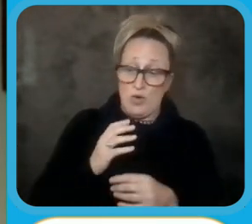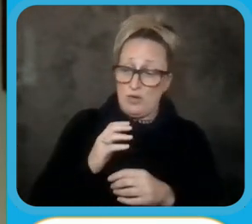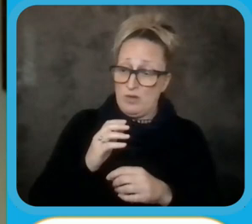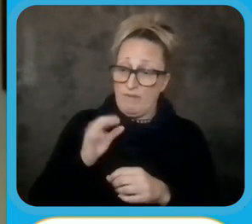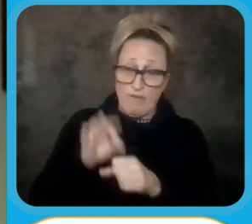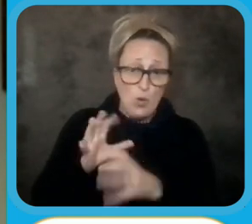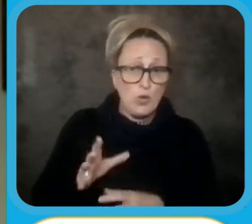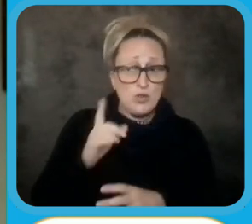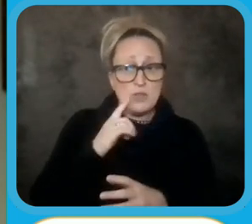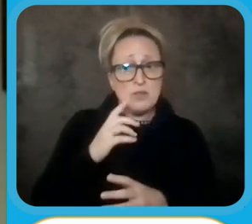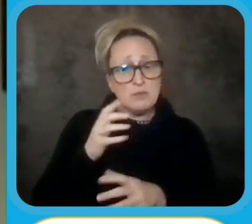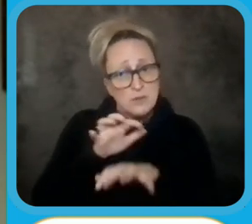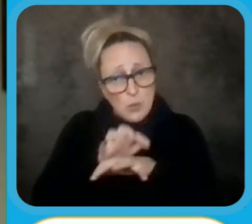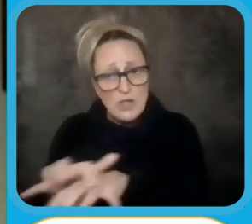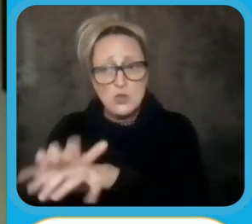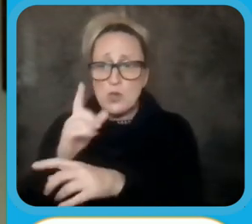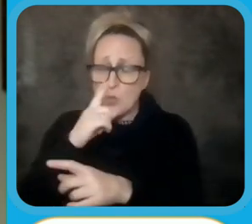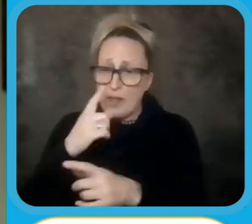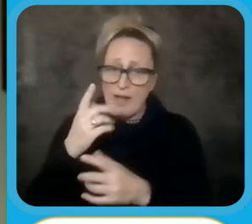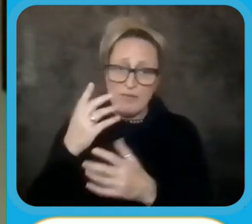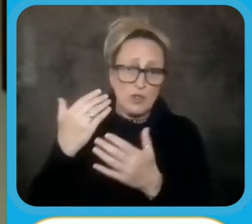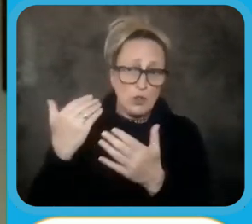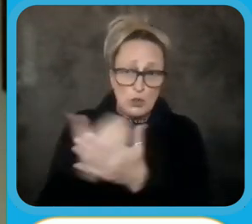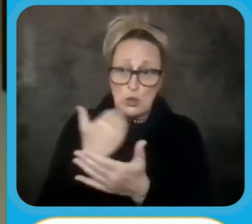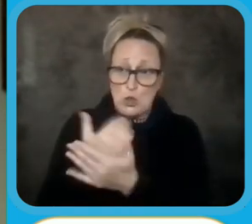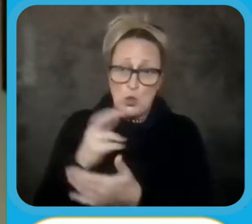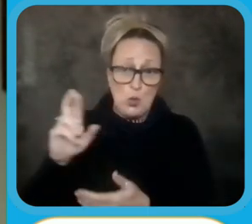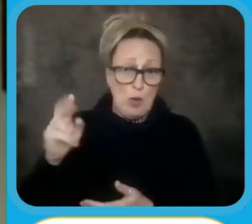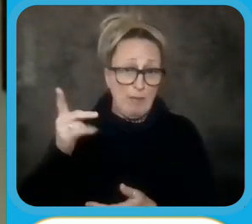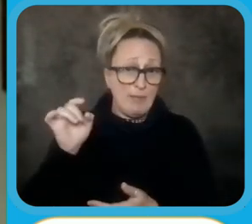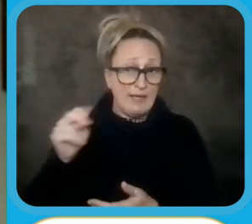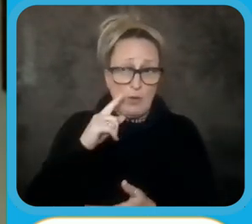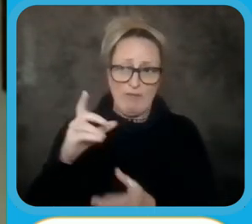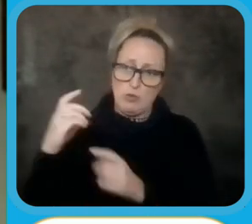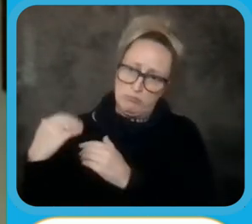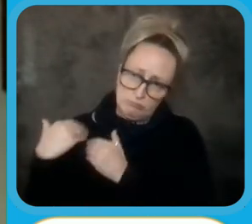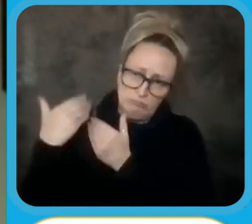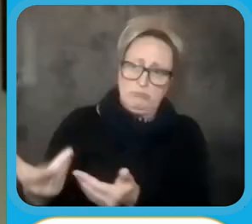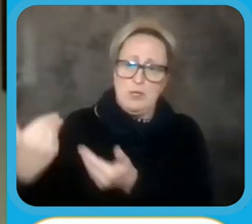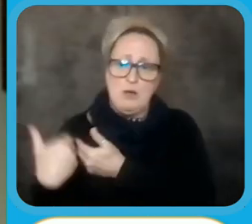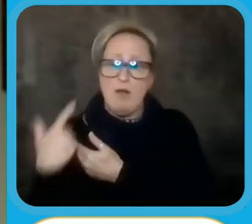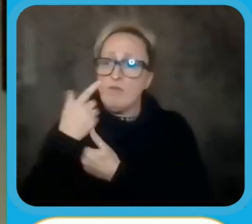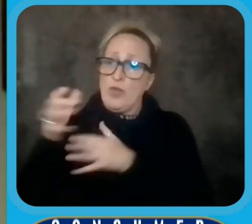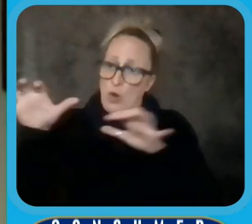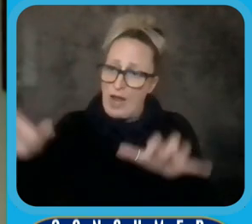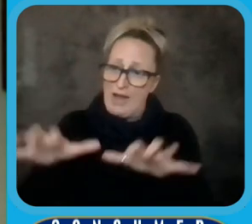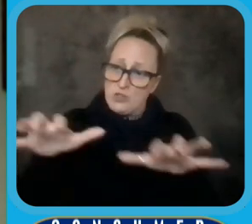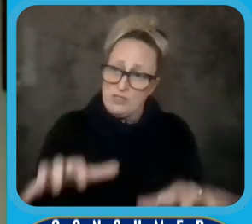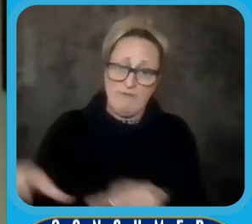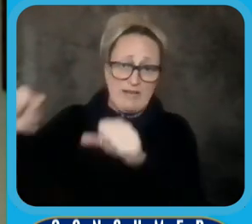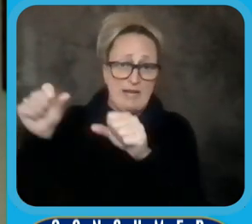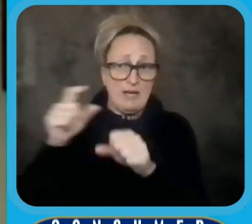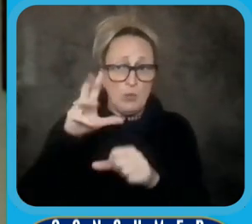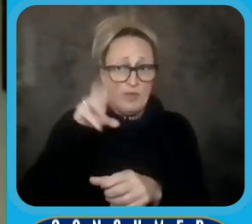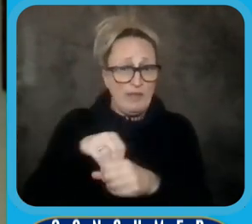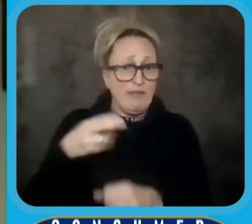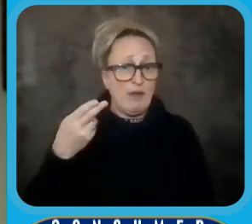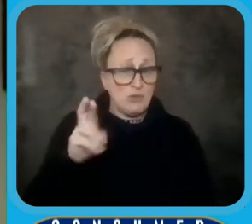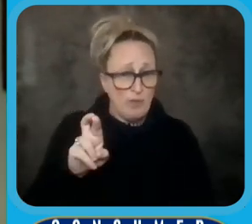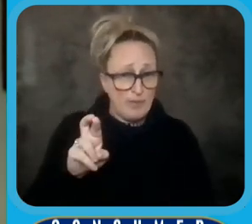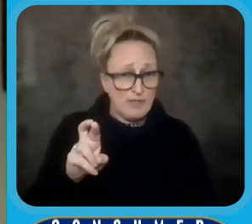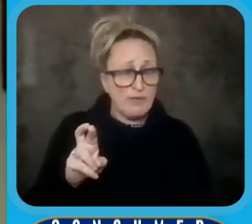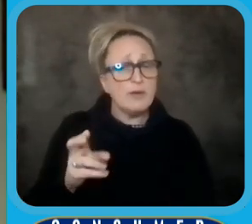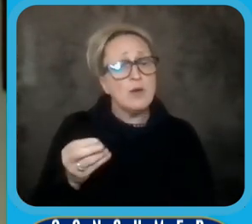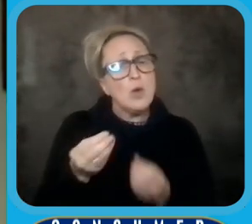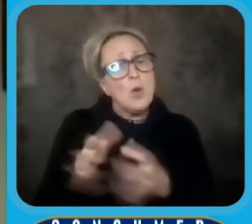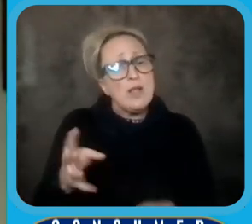and we'll need to work to hold the newly Republicans accountable for the actions they've taken here in the House. We lost